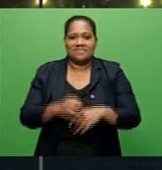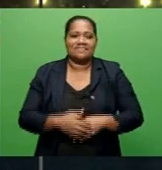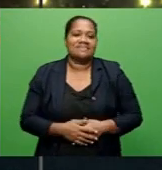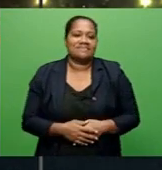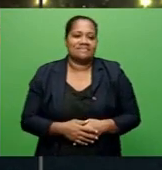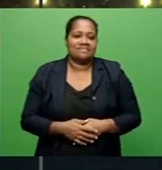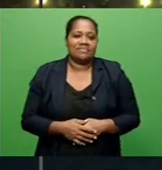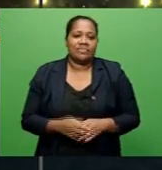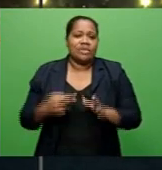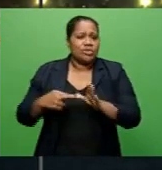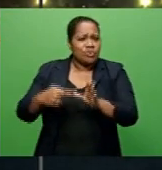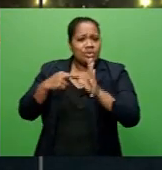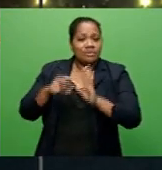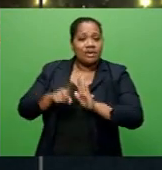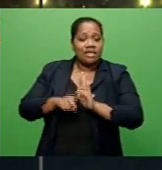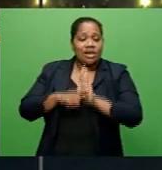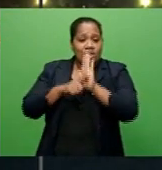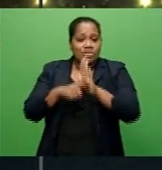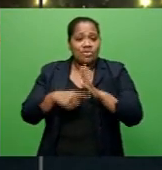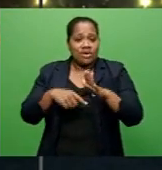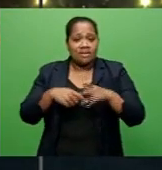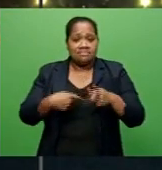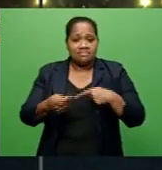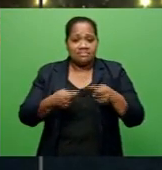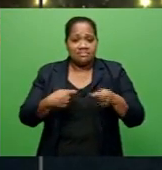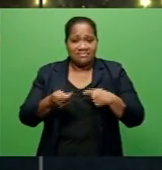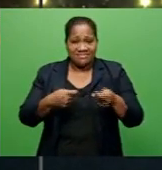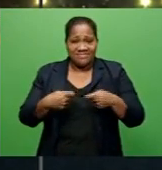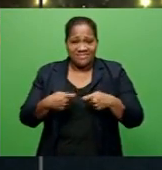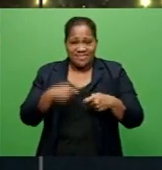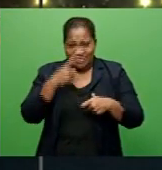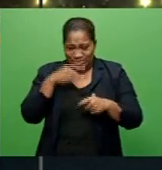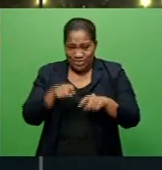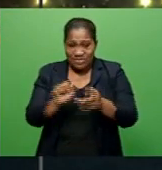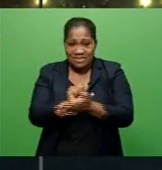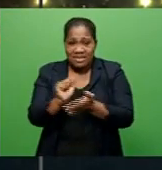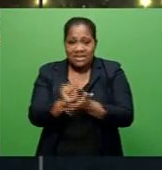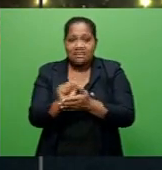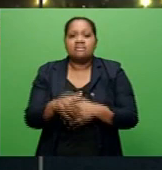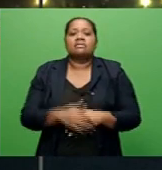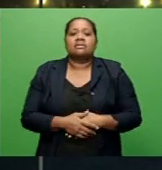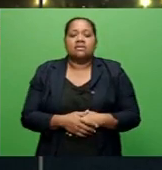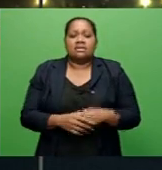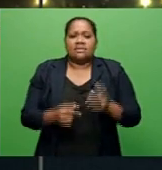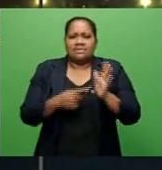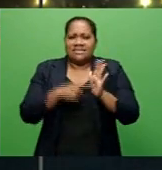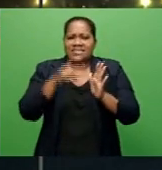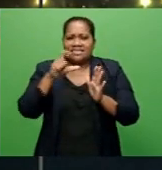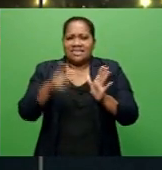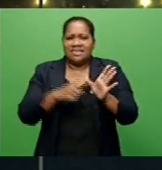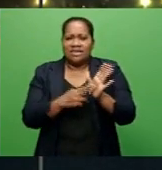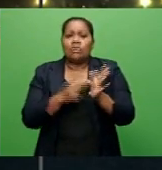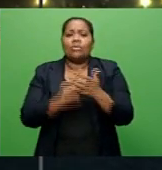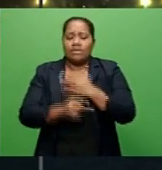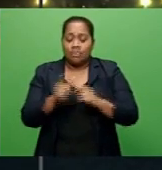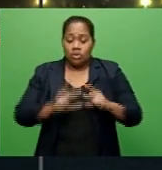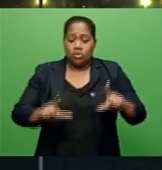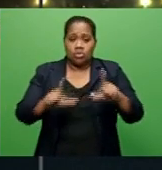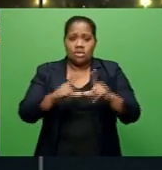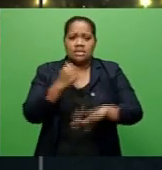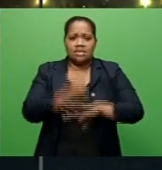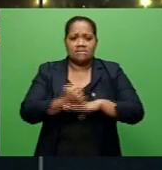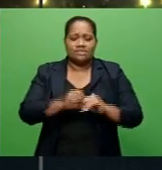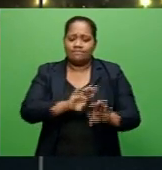The request by Lautoka market vendors to waive their stall fees following TC Ana was denied by local government minister. The minister also